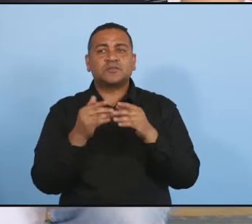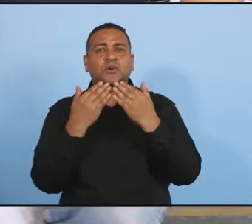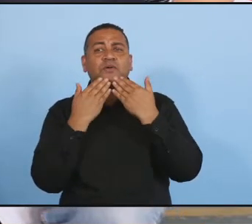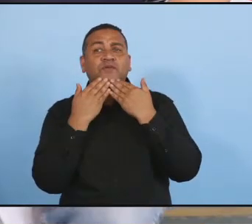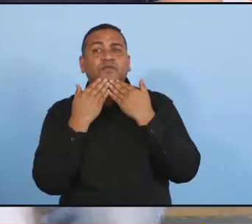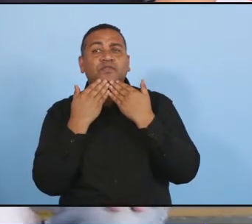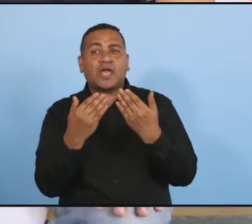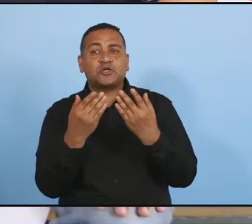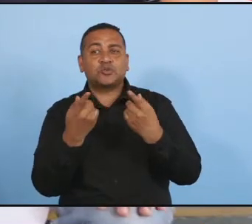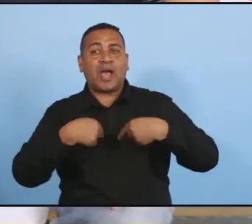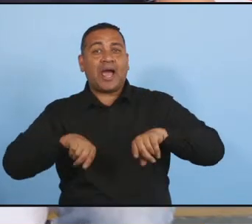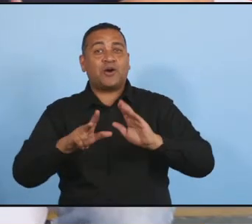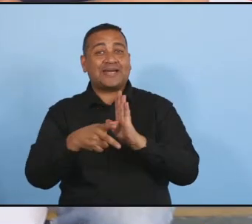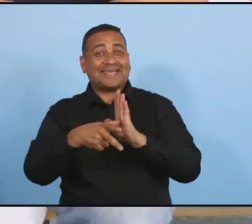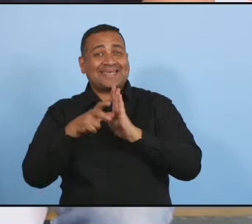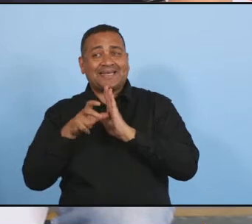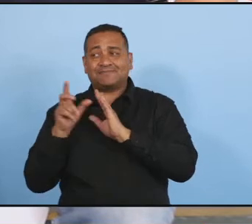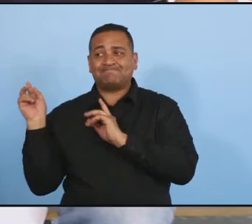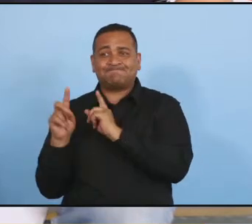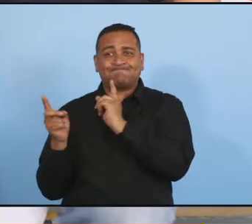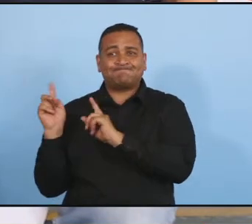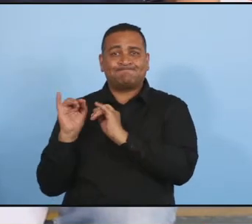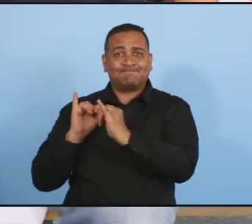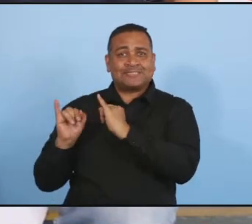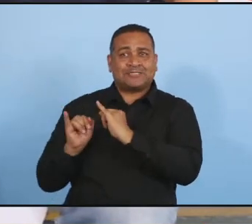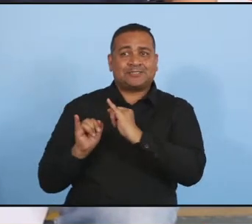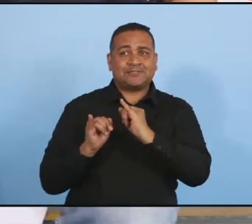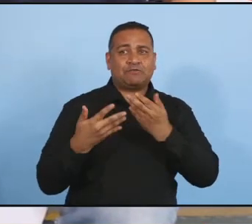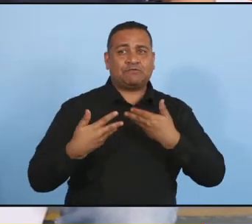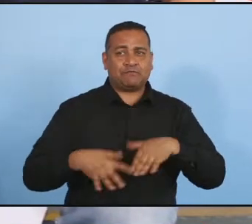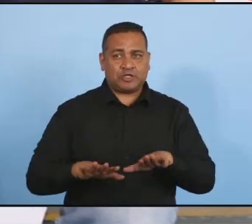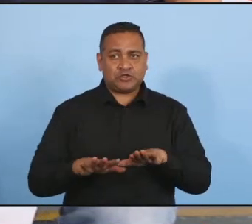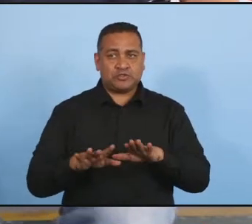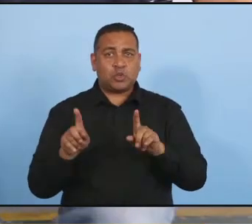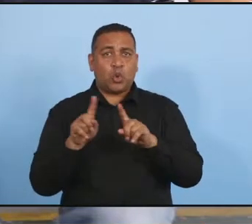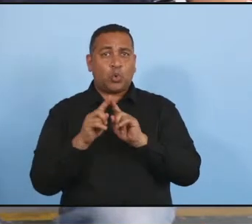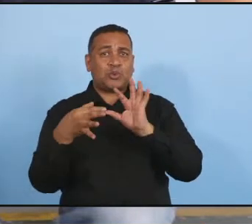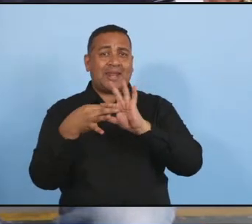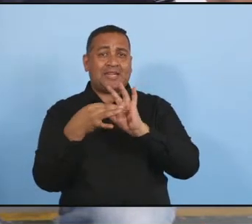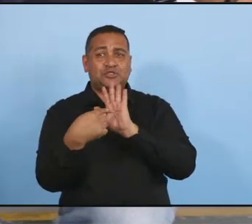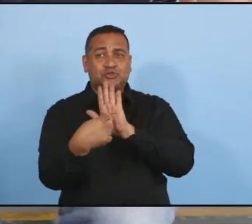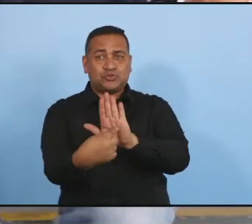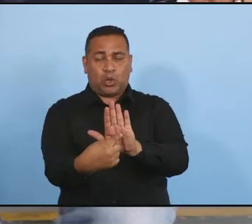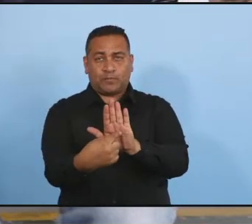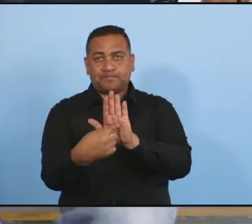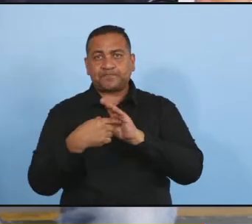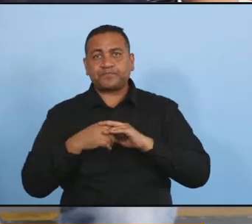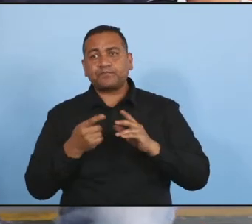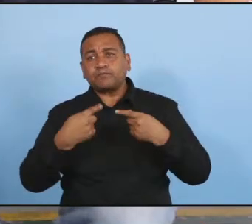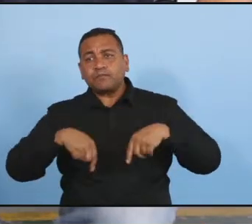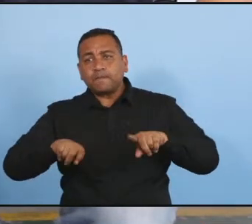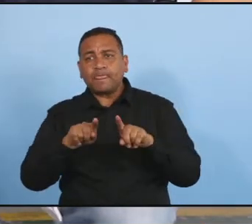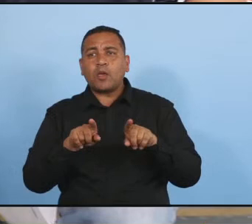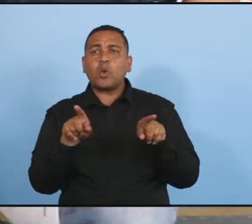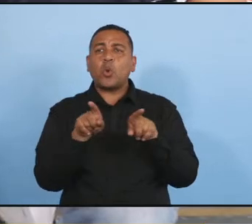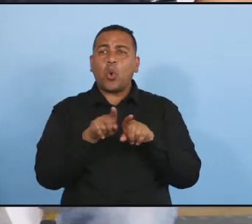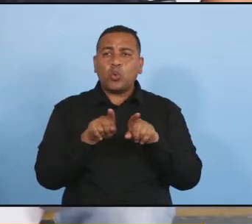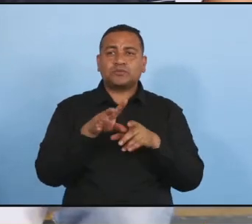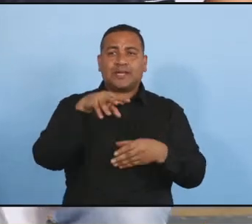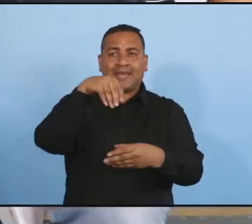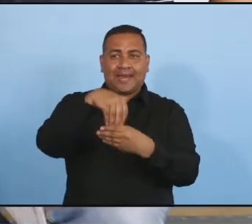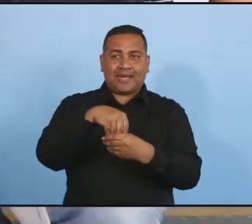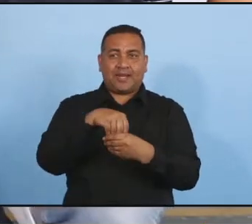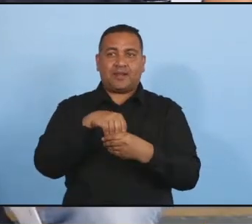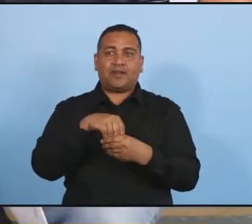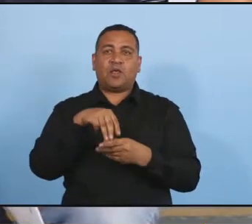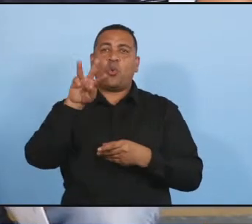our guests for being part of the Link Show. And of course, the Link Show right here today in the heart of the Wingfield